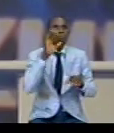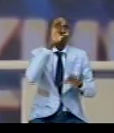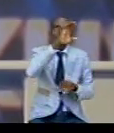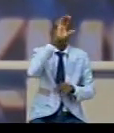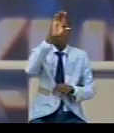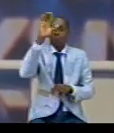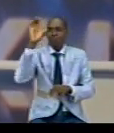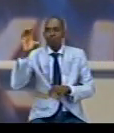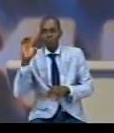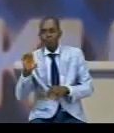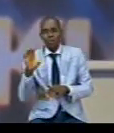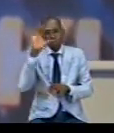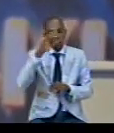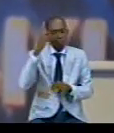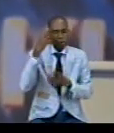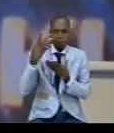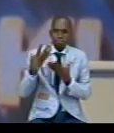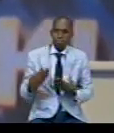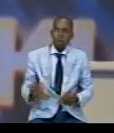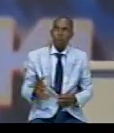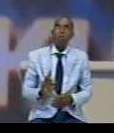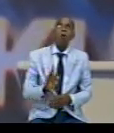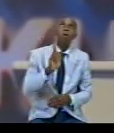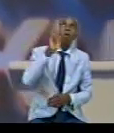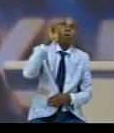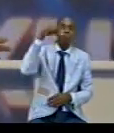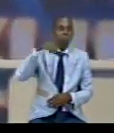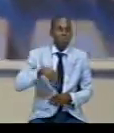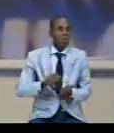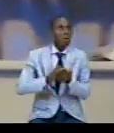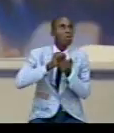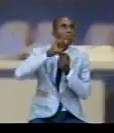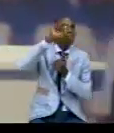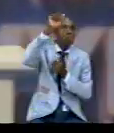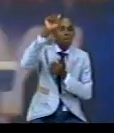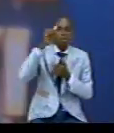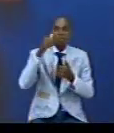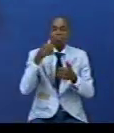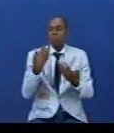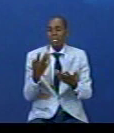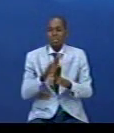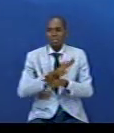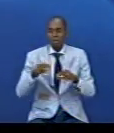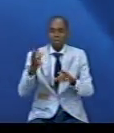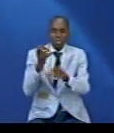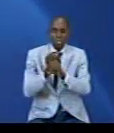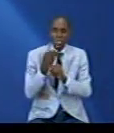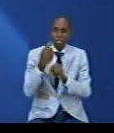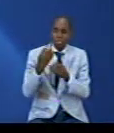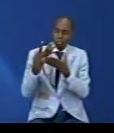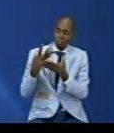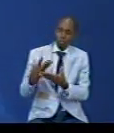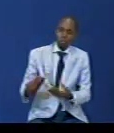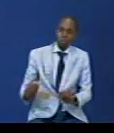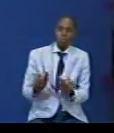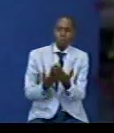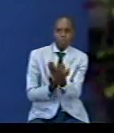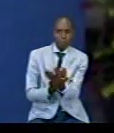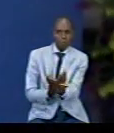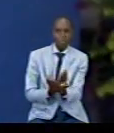up, you went down, you went far, and the solution did not come. Hold on.